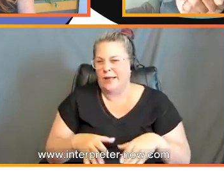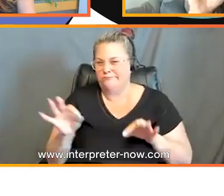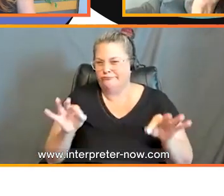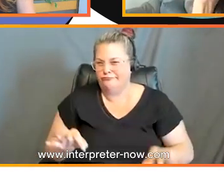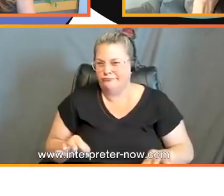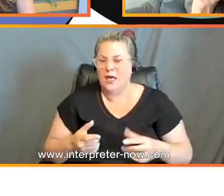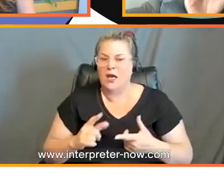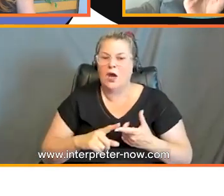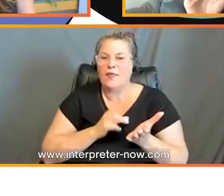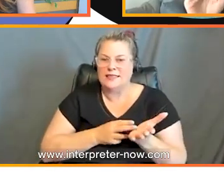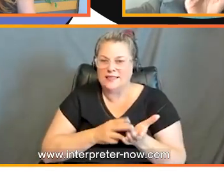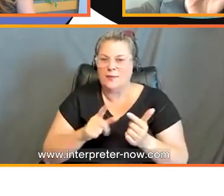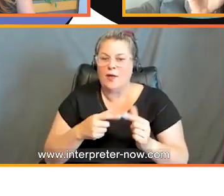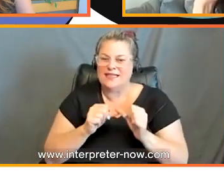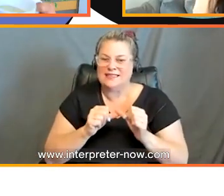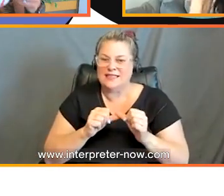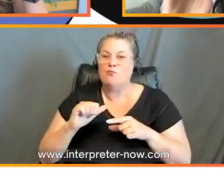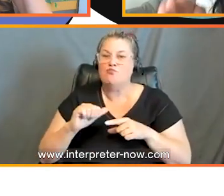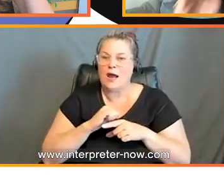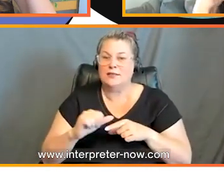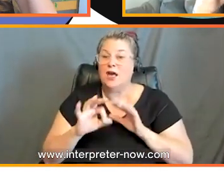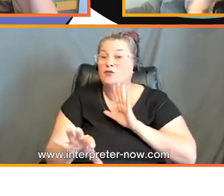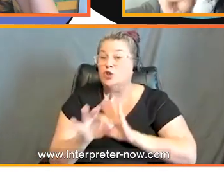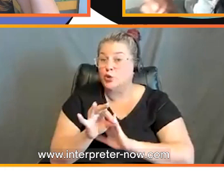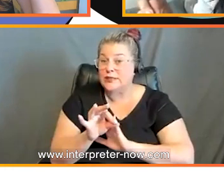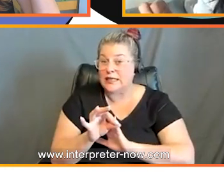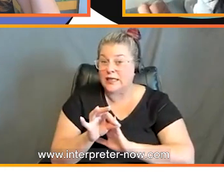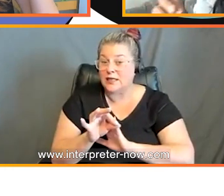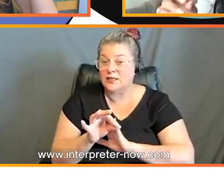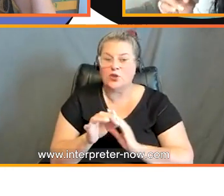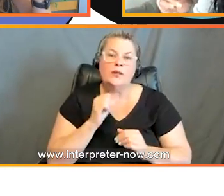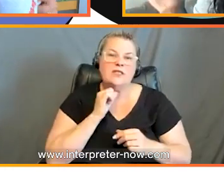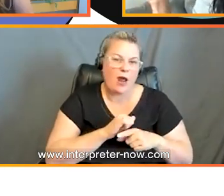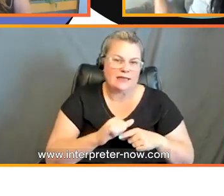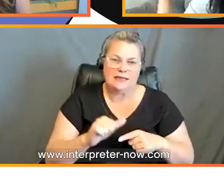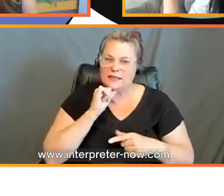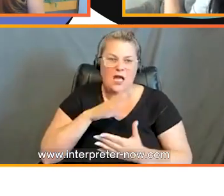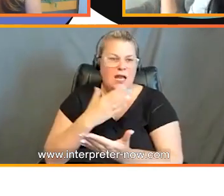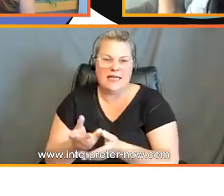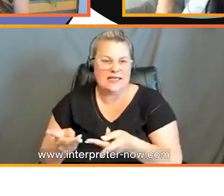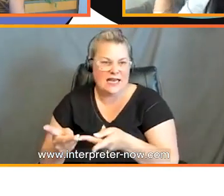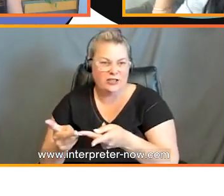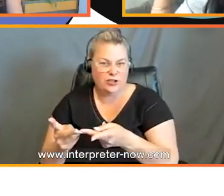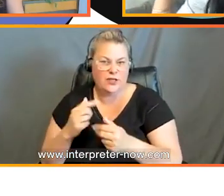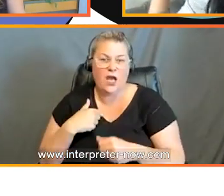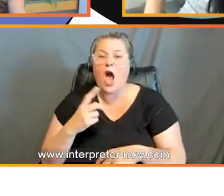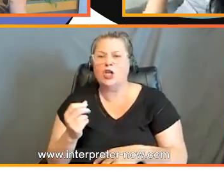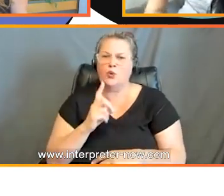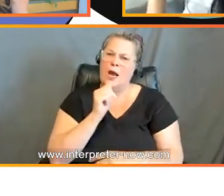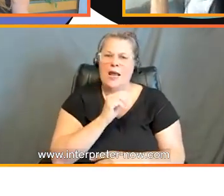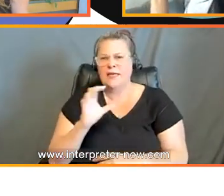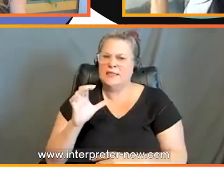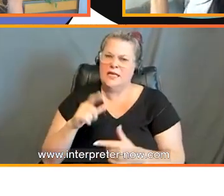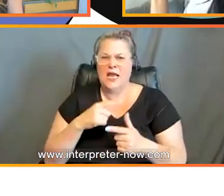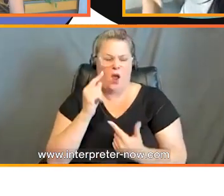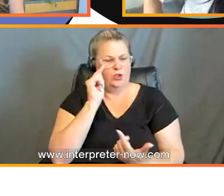consistent practice of choosing. So it's a practice. It's not a destination. It's not like, okay, I'll do A, B, and C, and I will arrive at